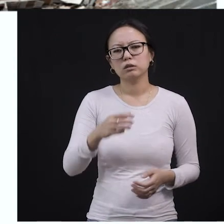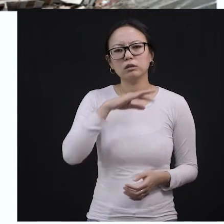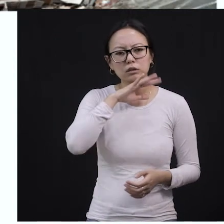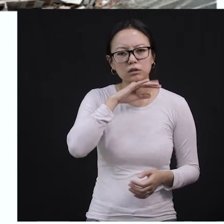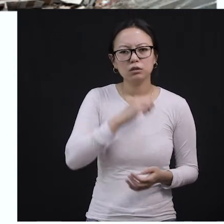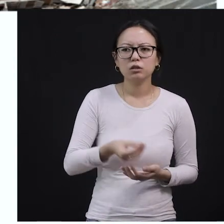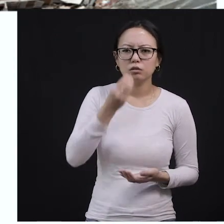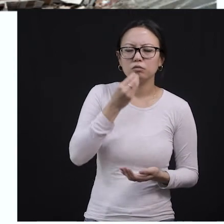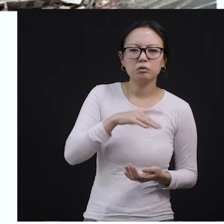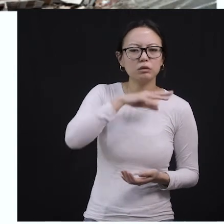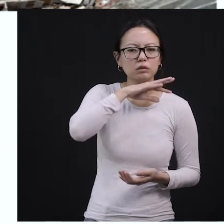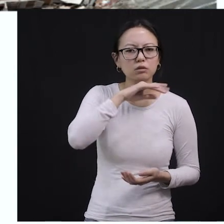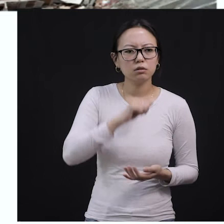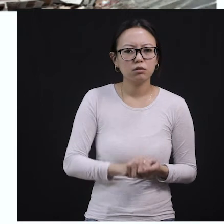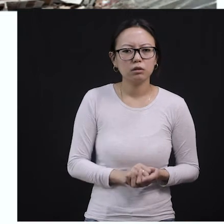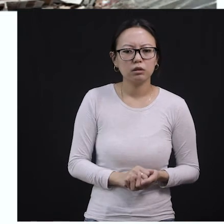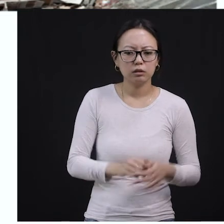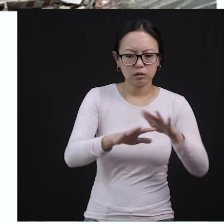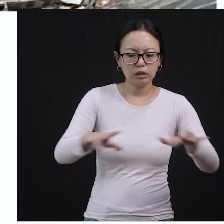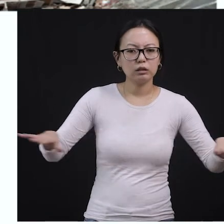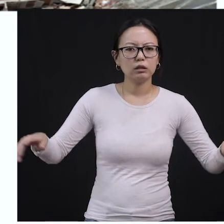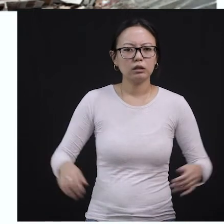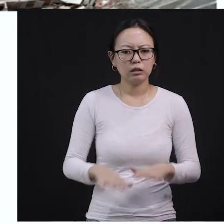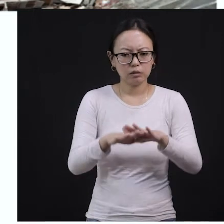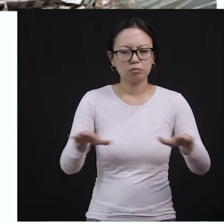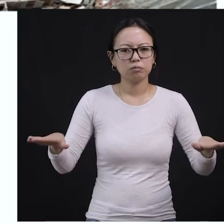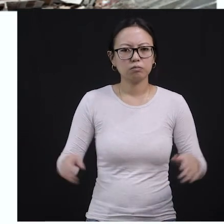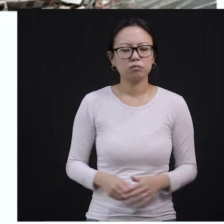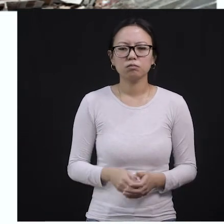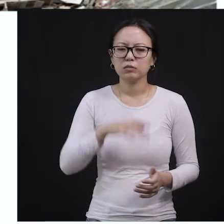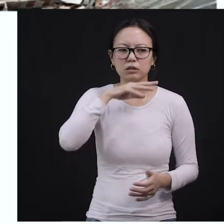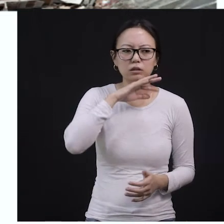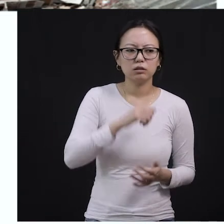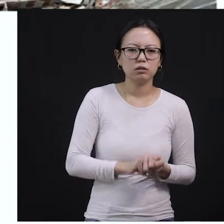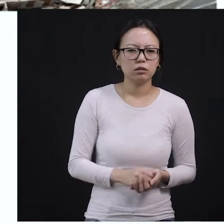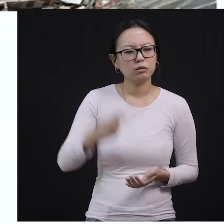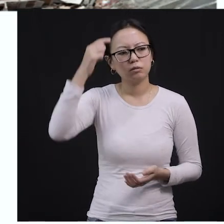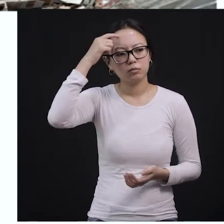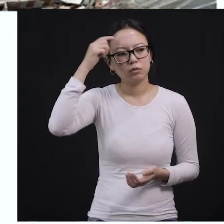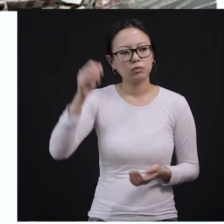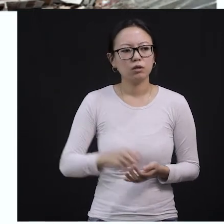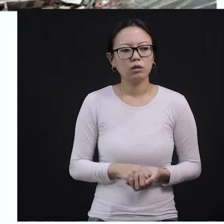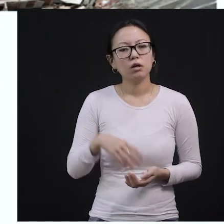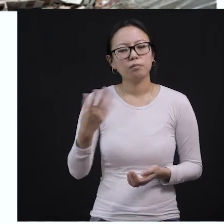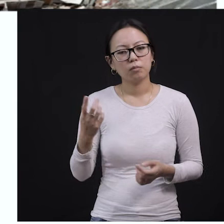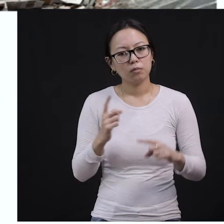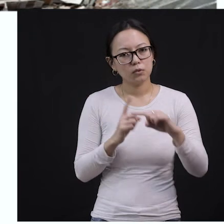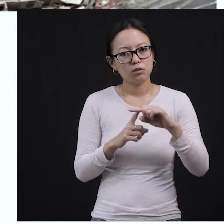So there is huge loss of food and water, and there is also infrastructural